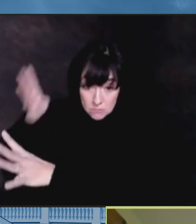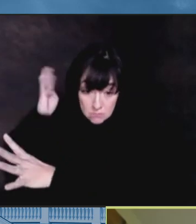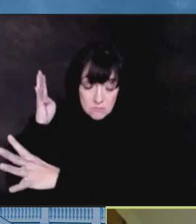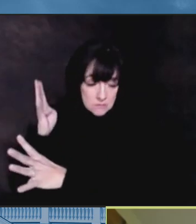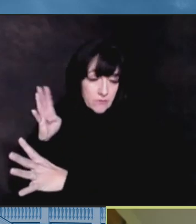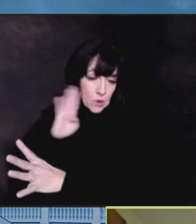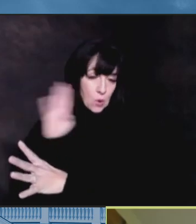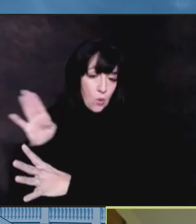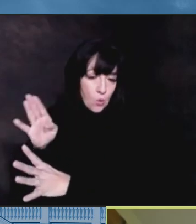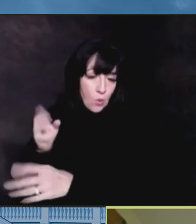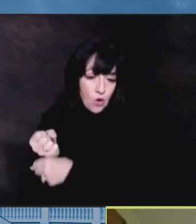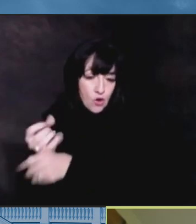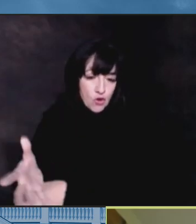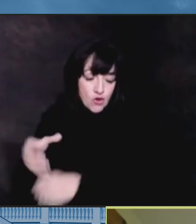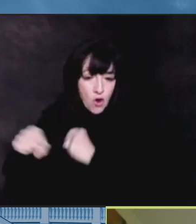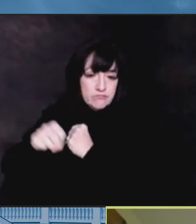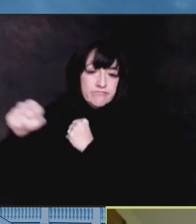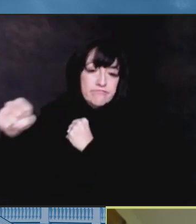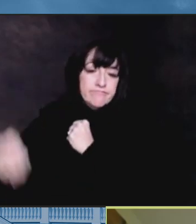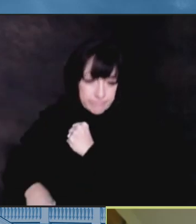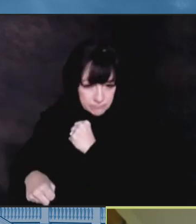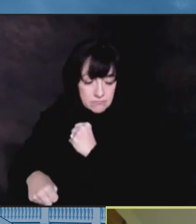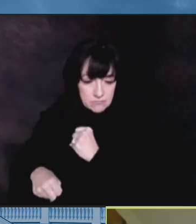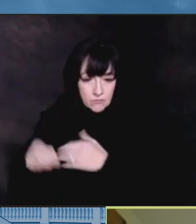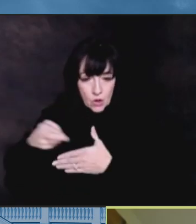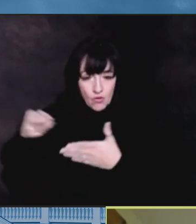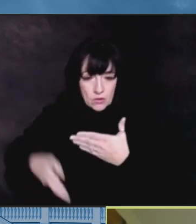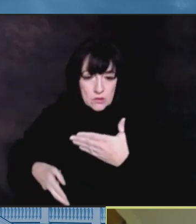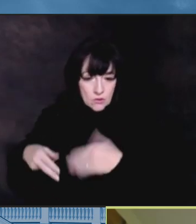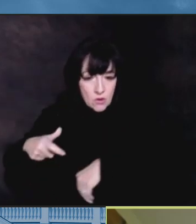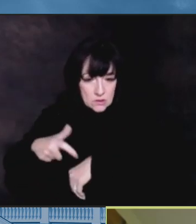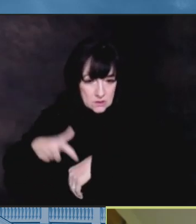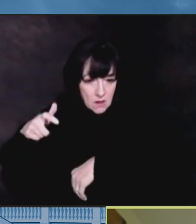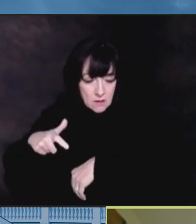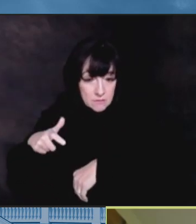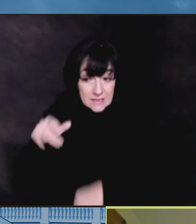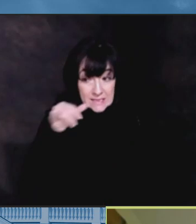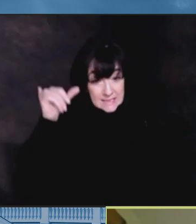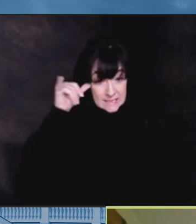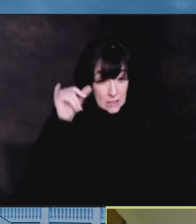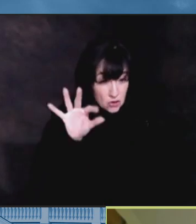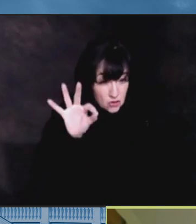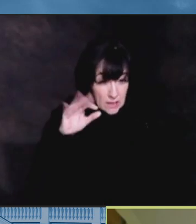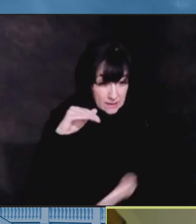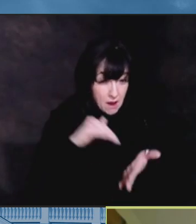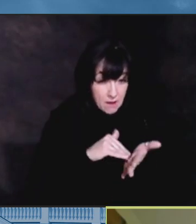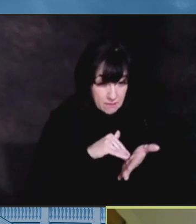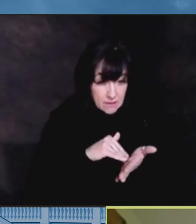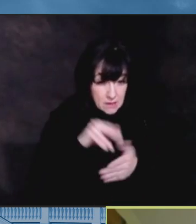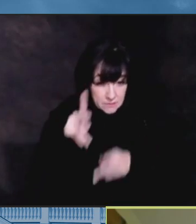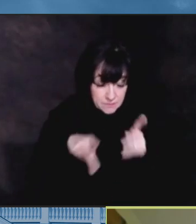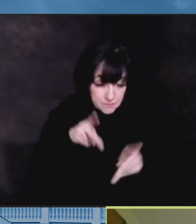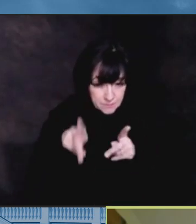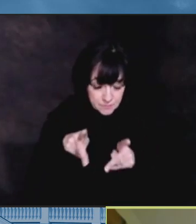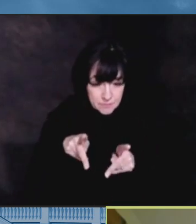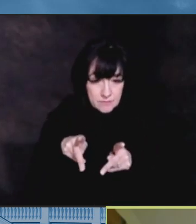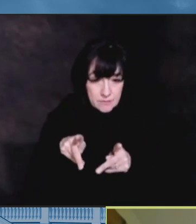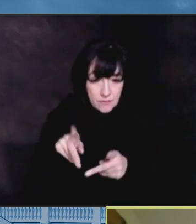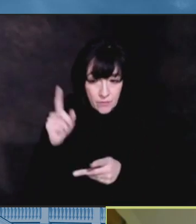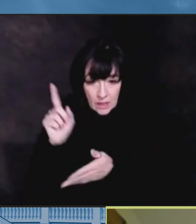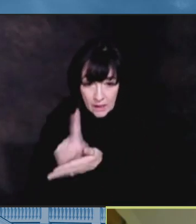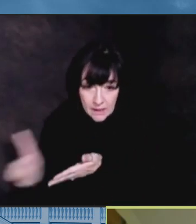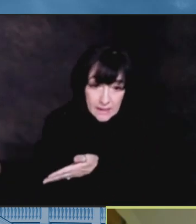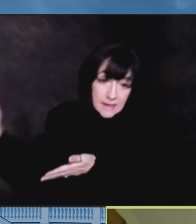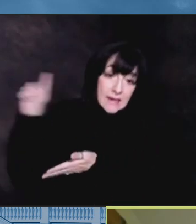We'll see this week how yesterday we had about 9,000 people, so a little bit less than we did a week ago Monday. Today looks